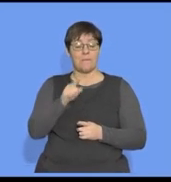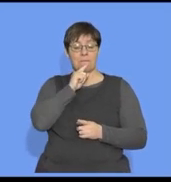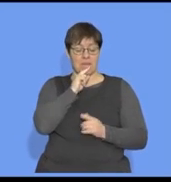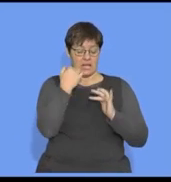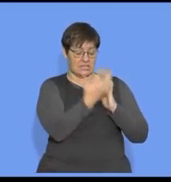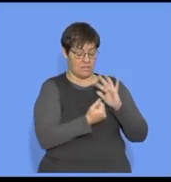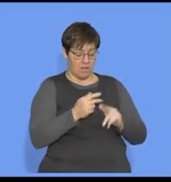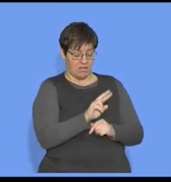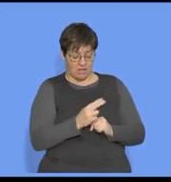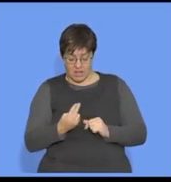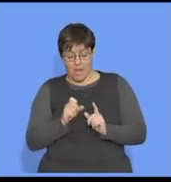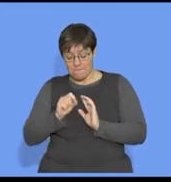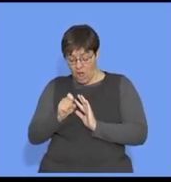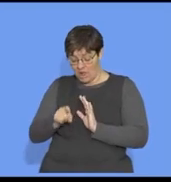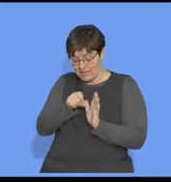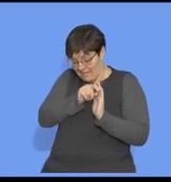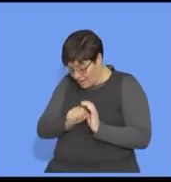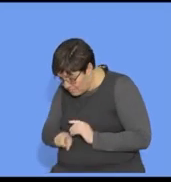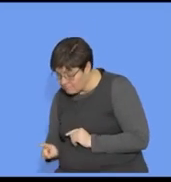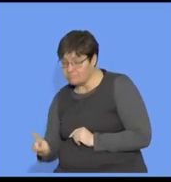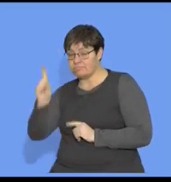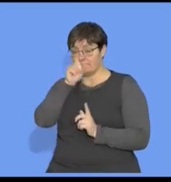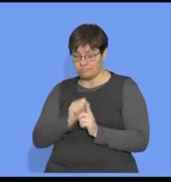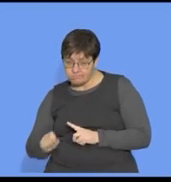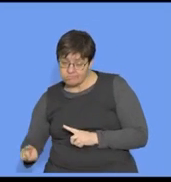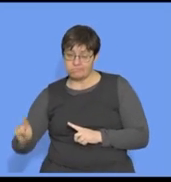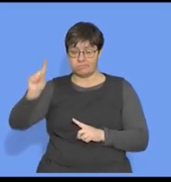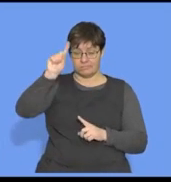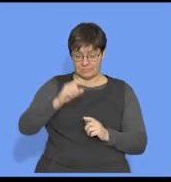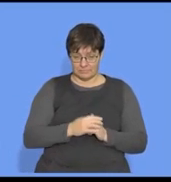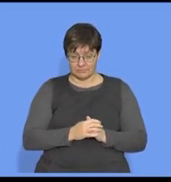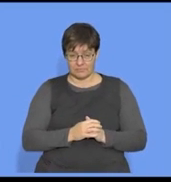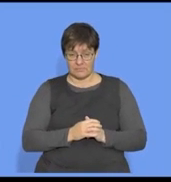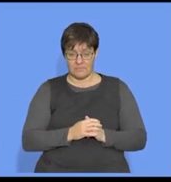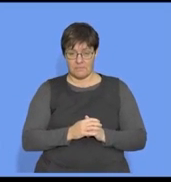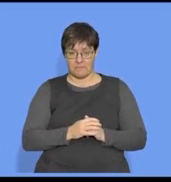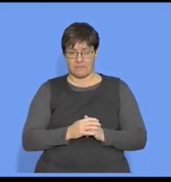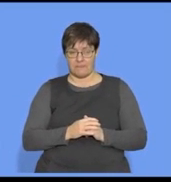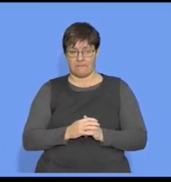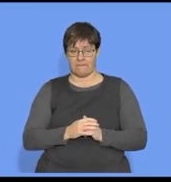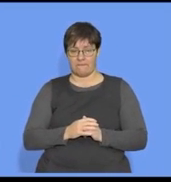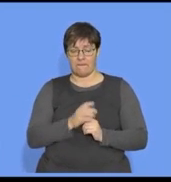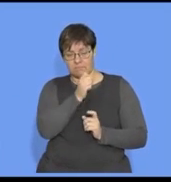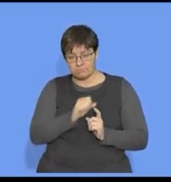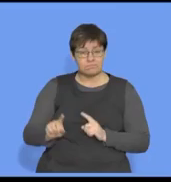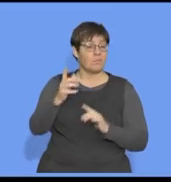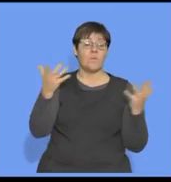that leaves from here. This is the optic nerve that carries the impulse to the